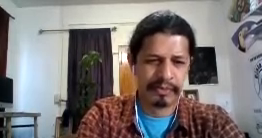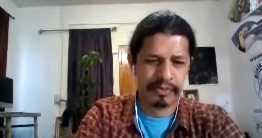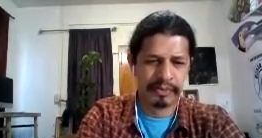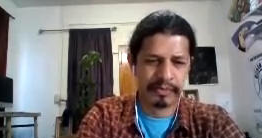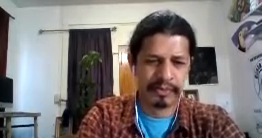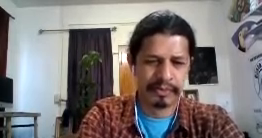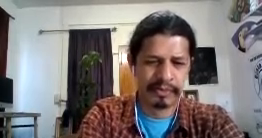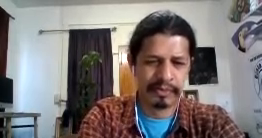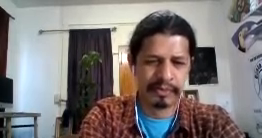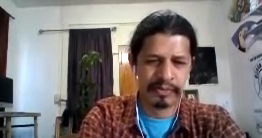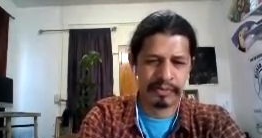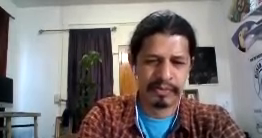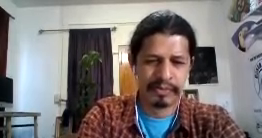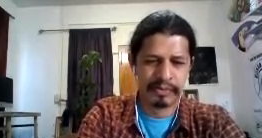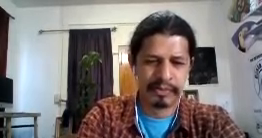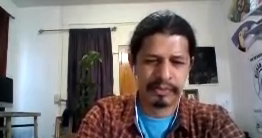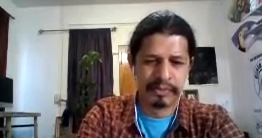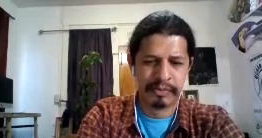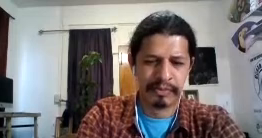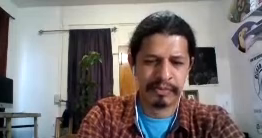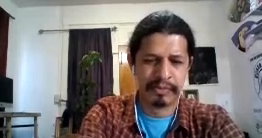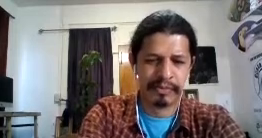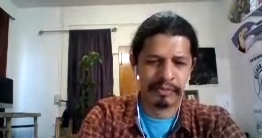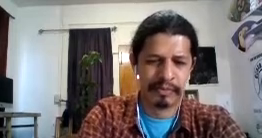a traffic study. Okay, sir.